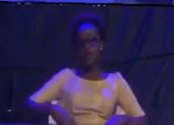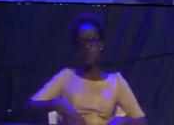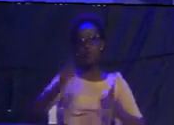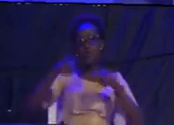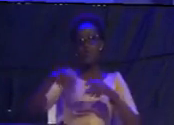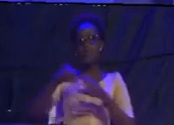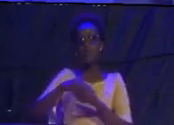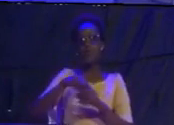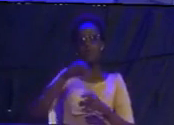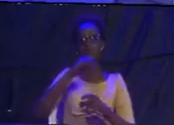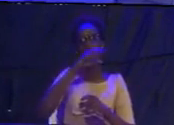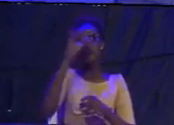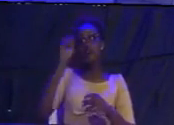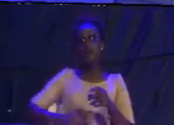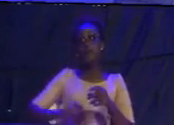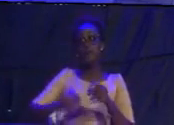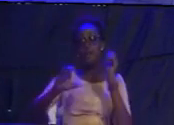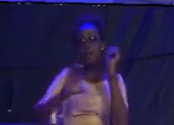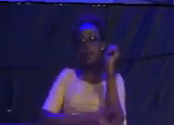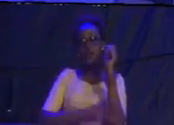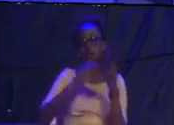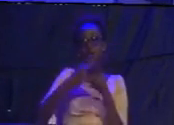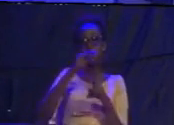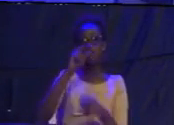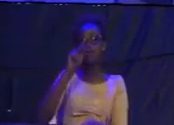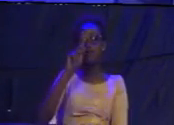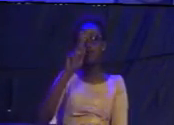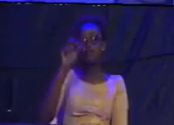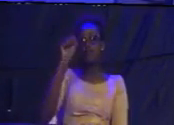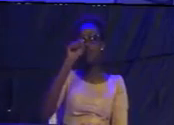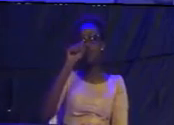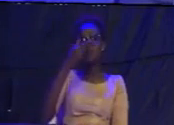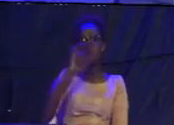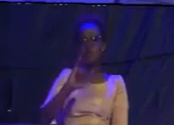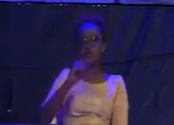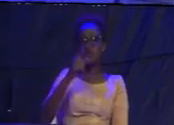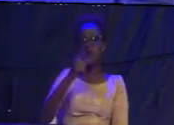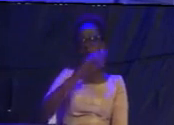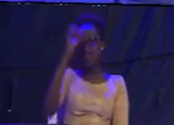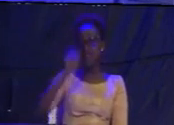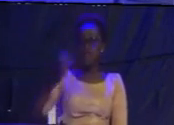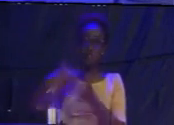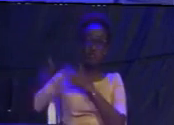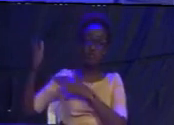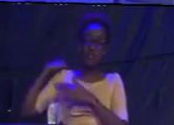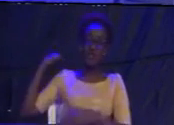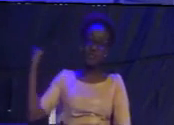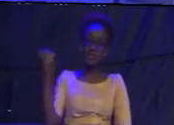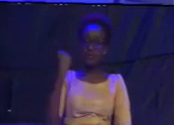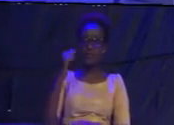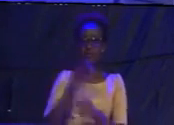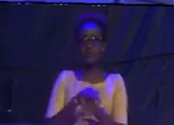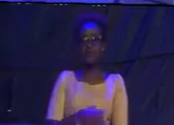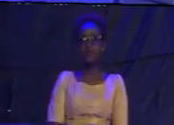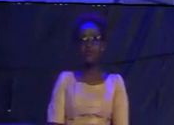Mu gihugu cya Kush. In the land of Kush. Arasa arahatura icyo gihe Africa ikomeye. At the time Africa